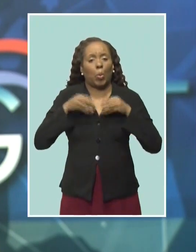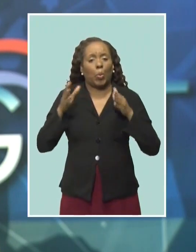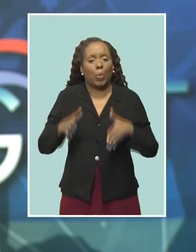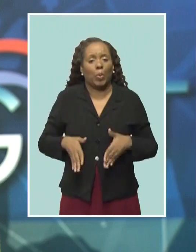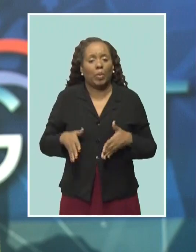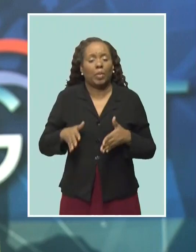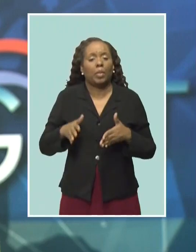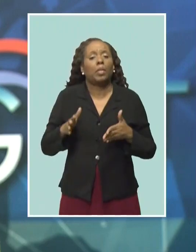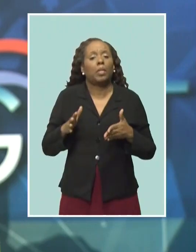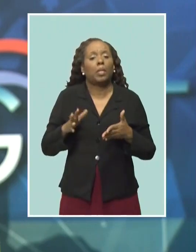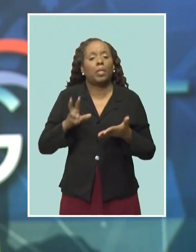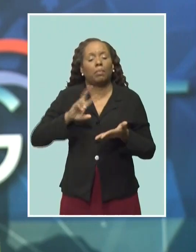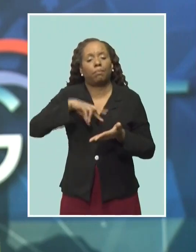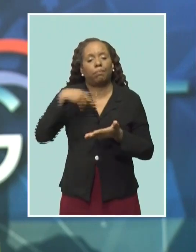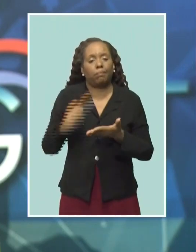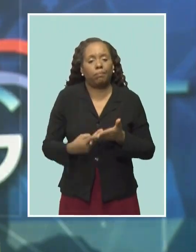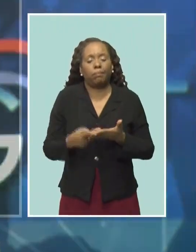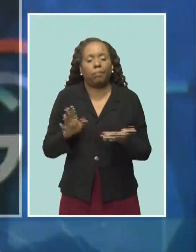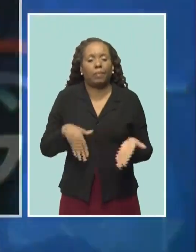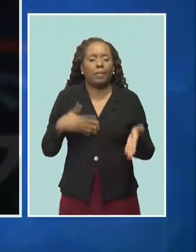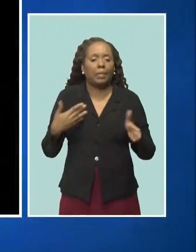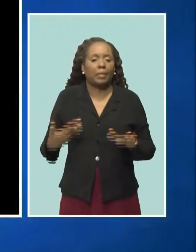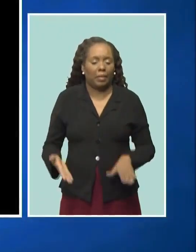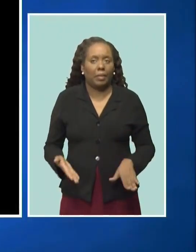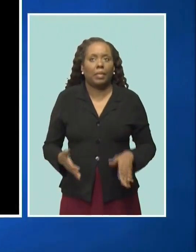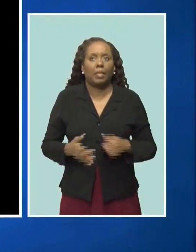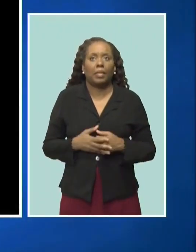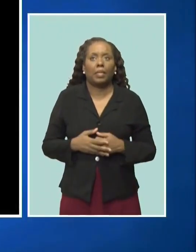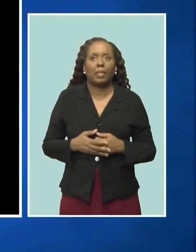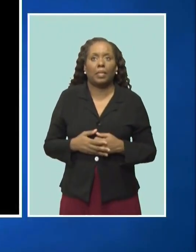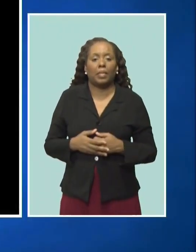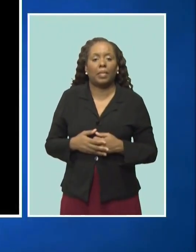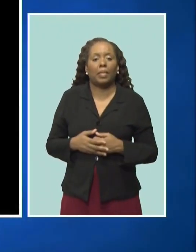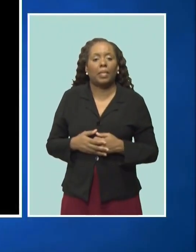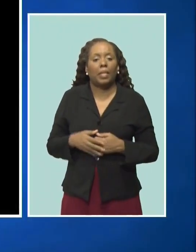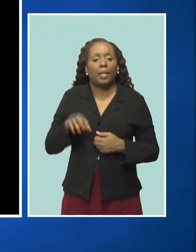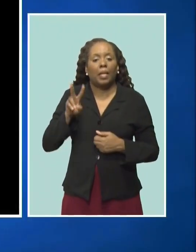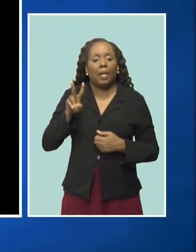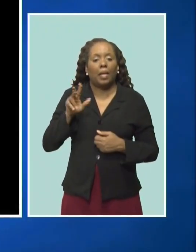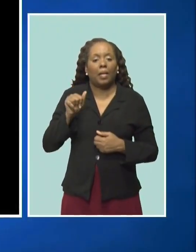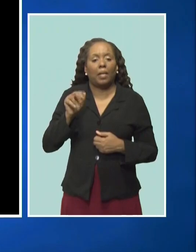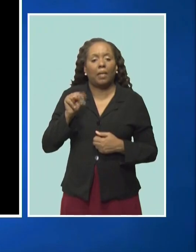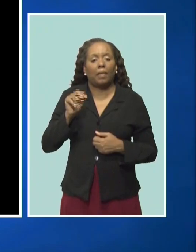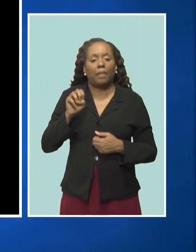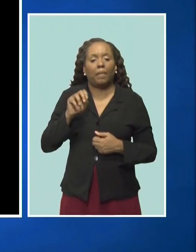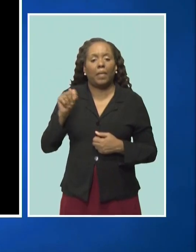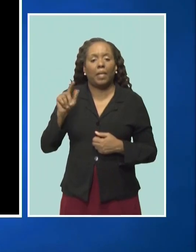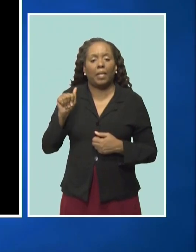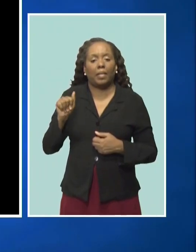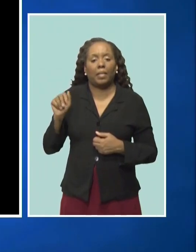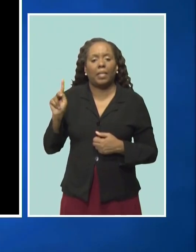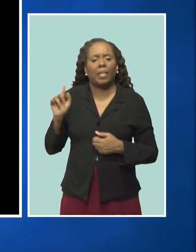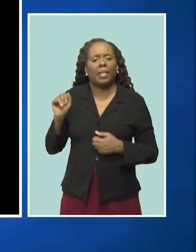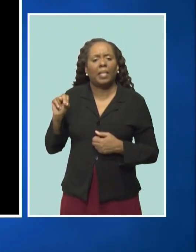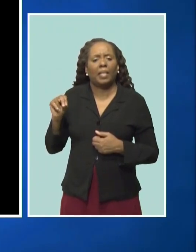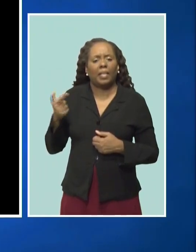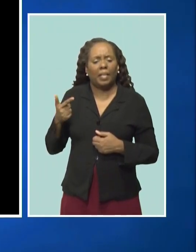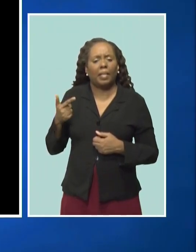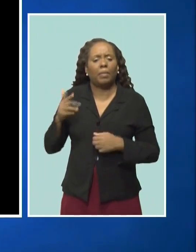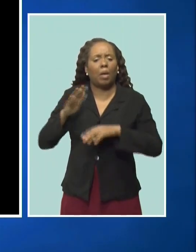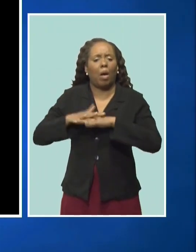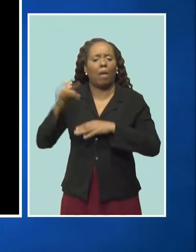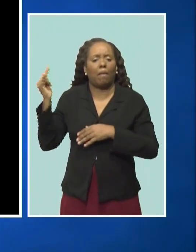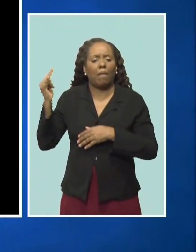China. CBC News understands co-owner of DNS Boutique, Vanetta King, complained of feeling ill on a return flight